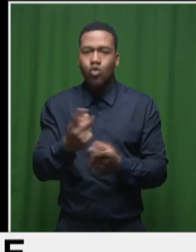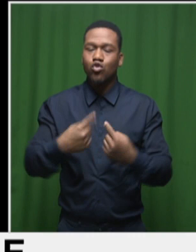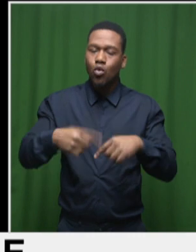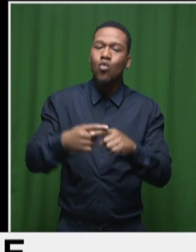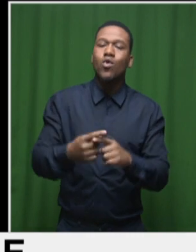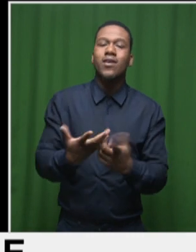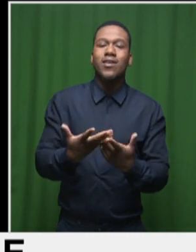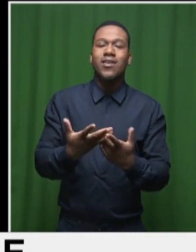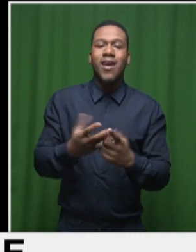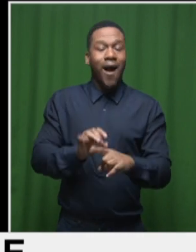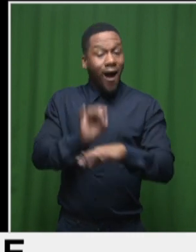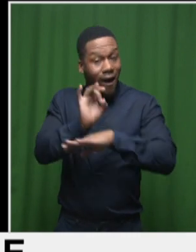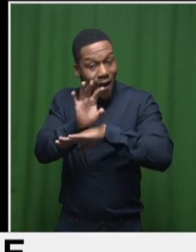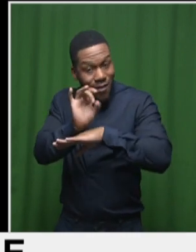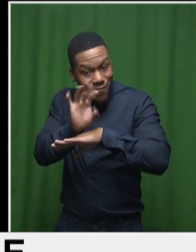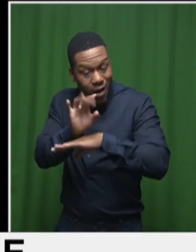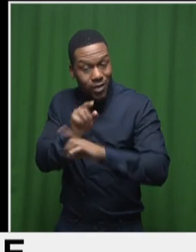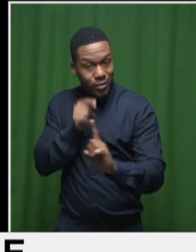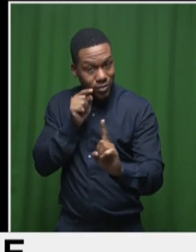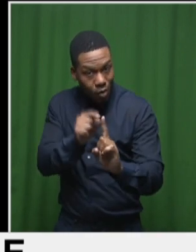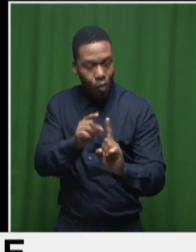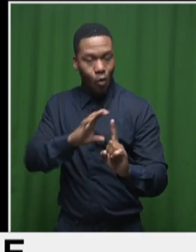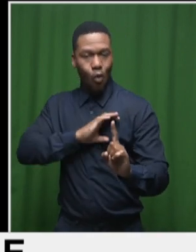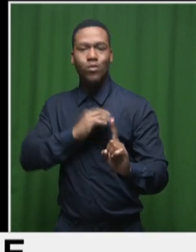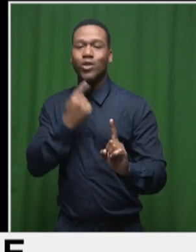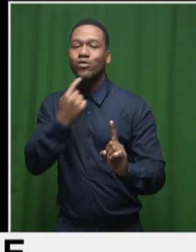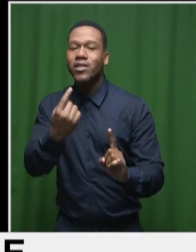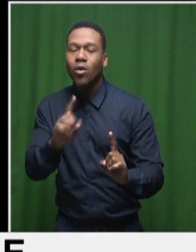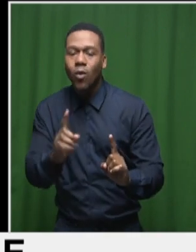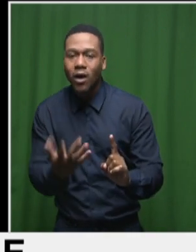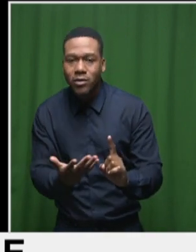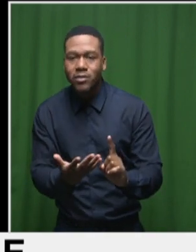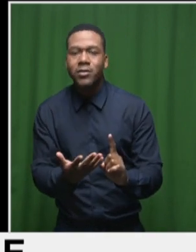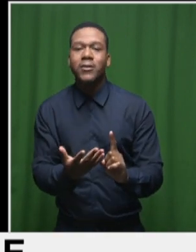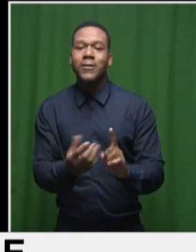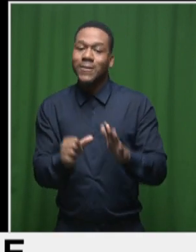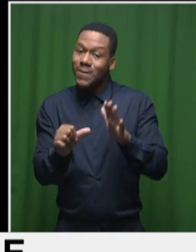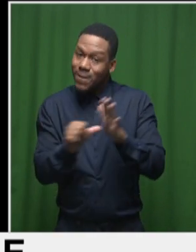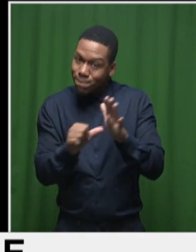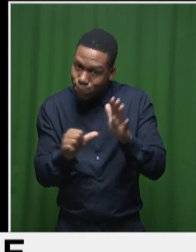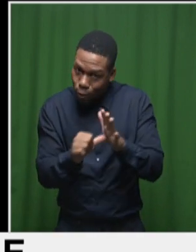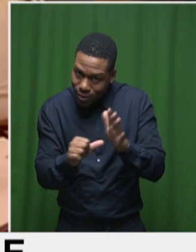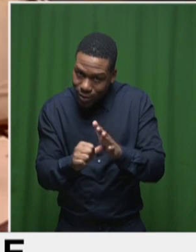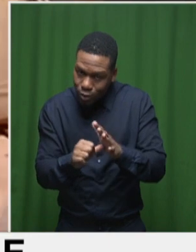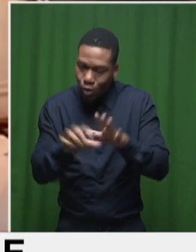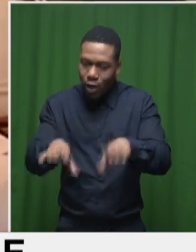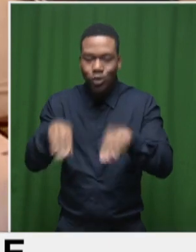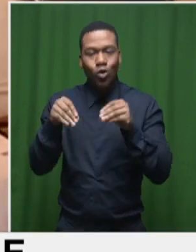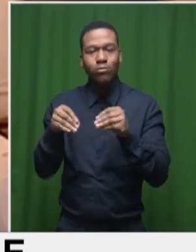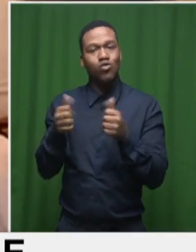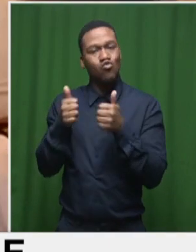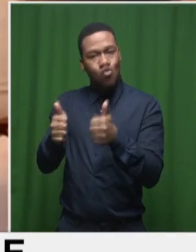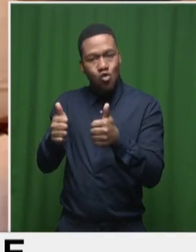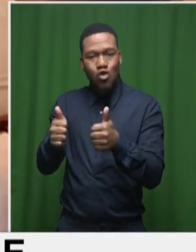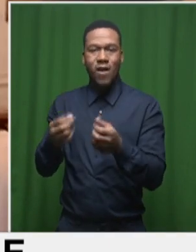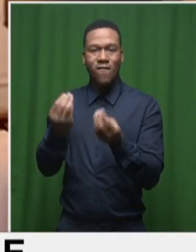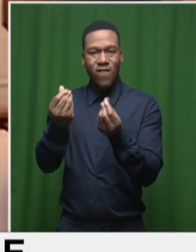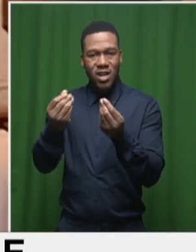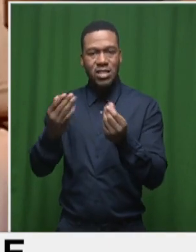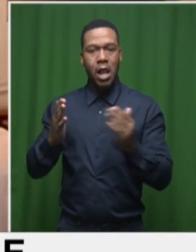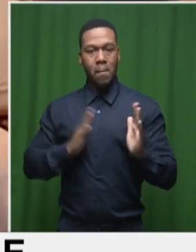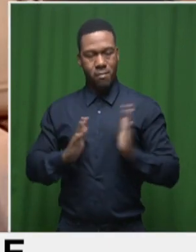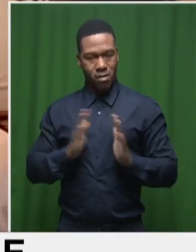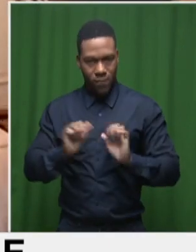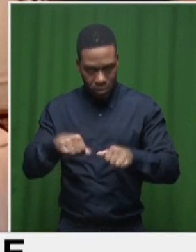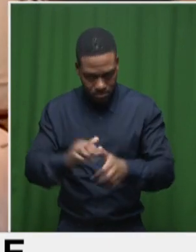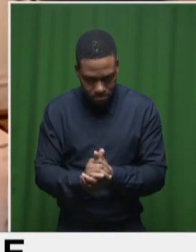consumer the importance of adopting good financial habits. A key recognition is that